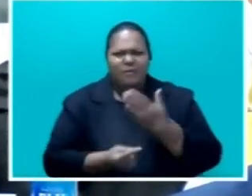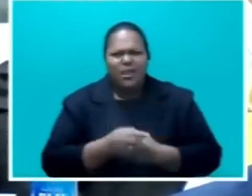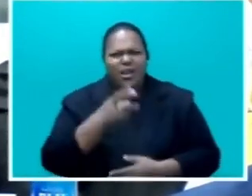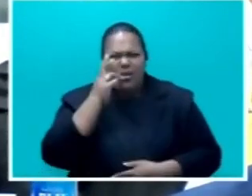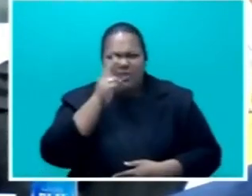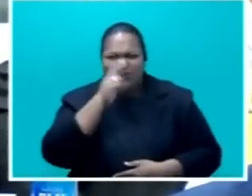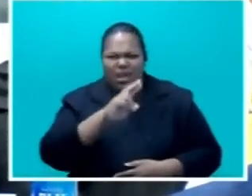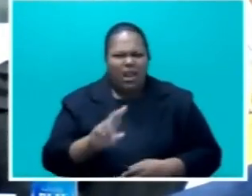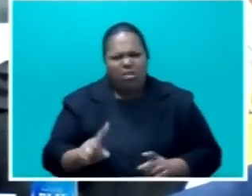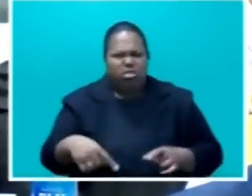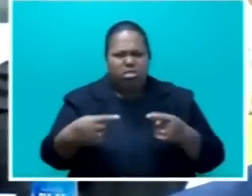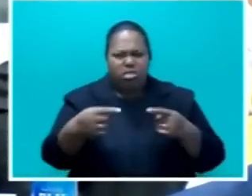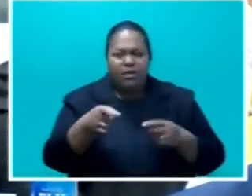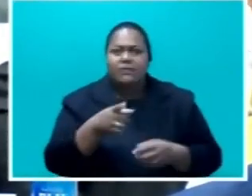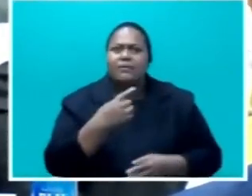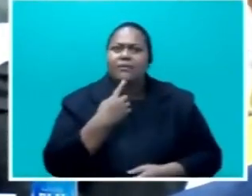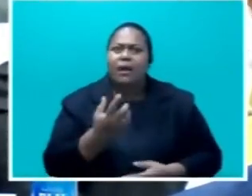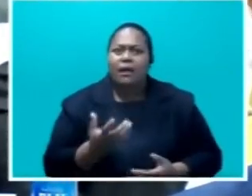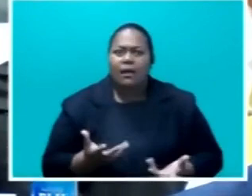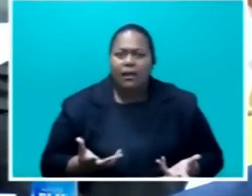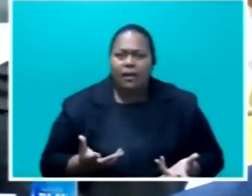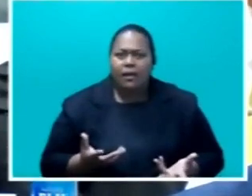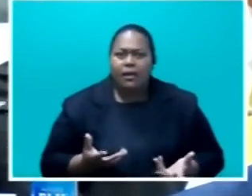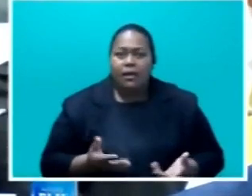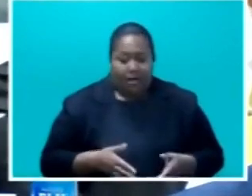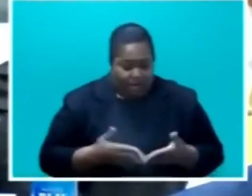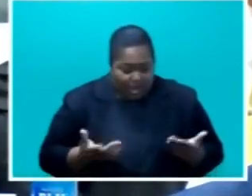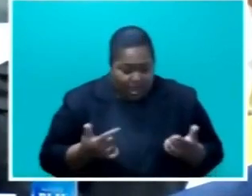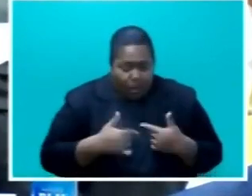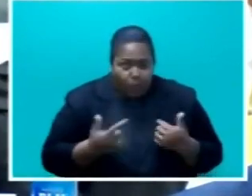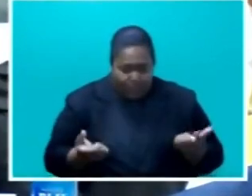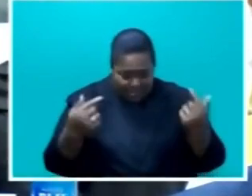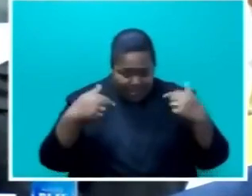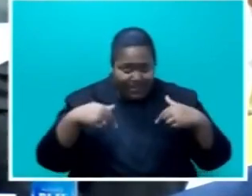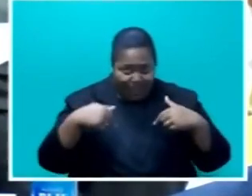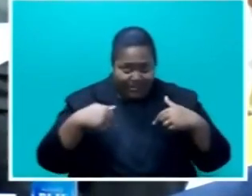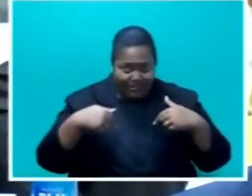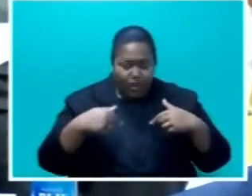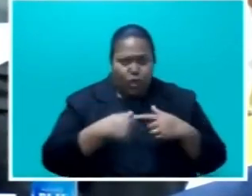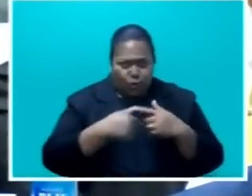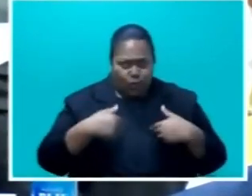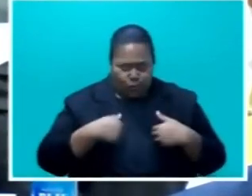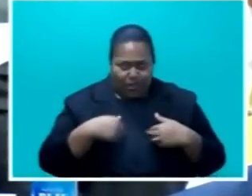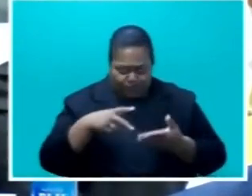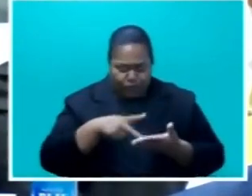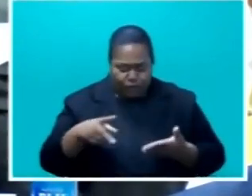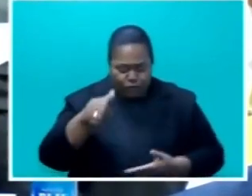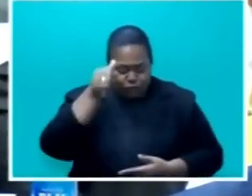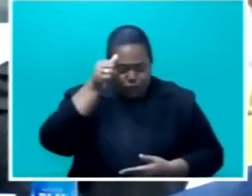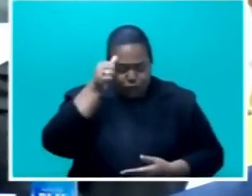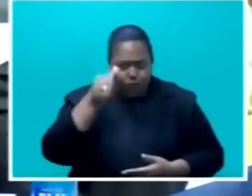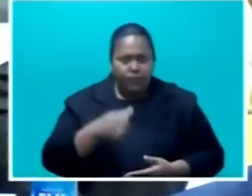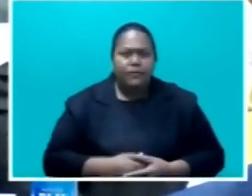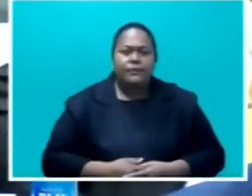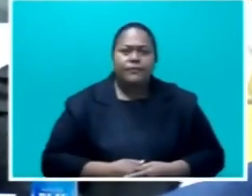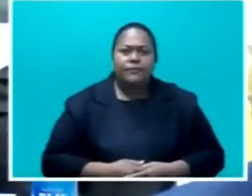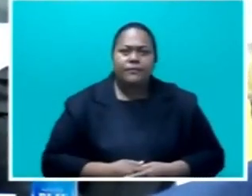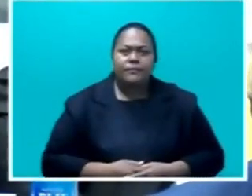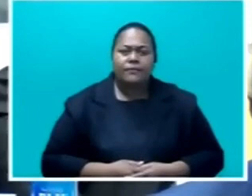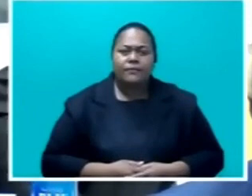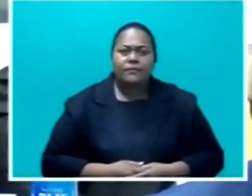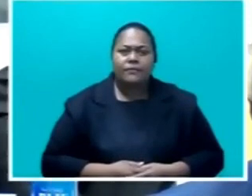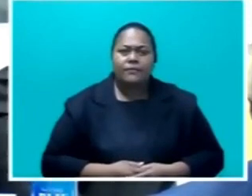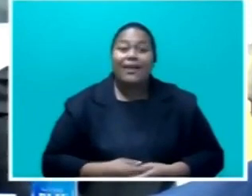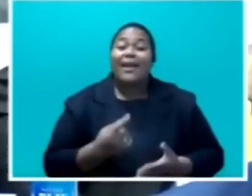rhetoric. Yet now that we sit on this side, we are in a position to know that the marketing push for this law change